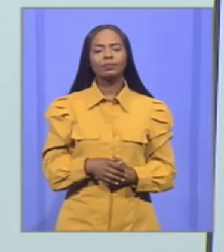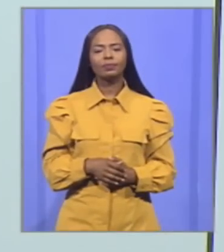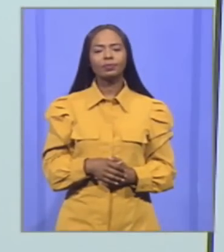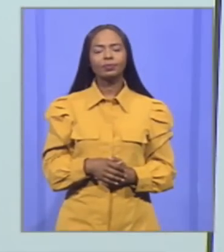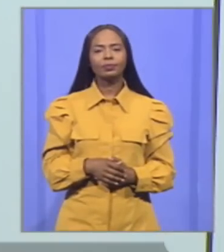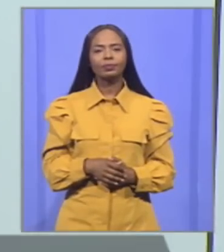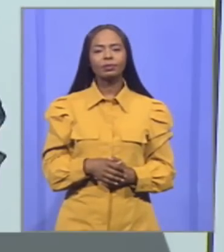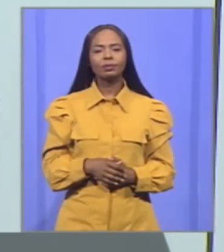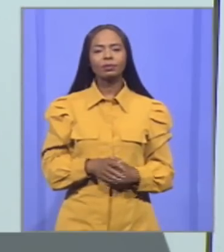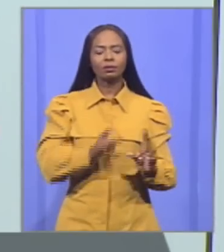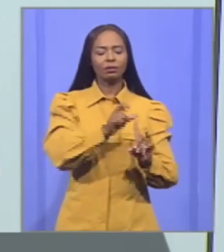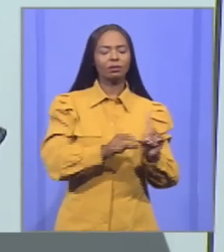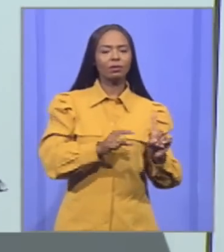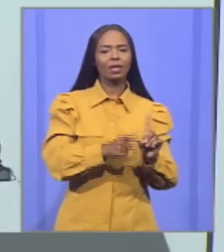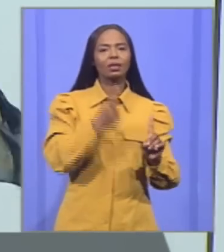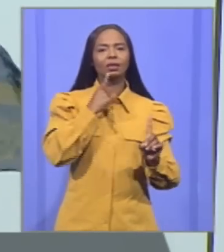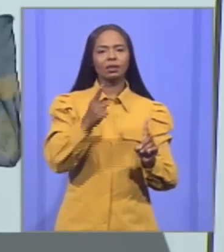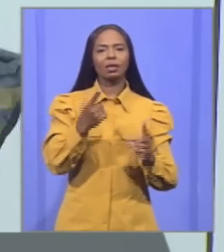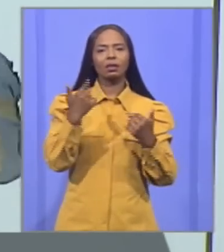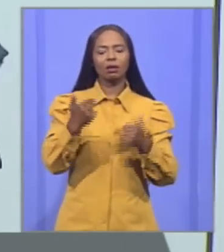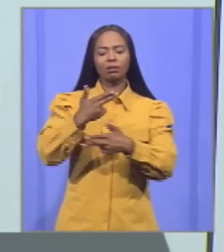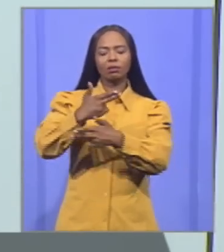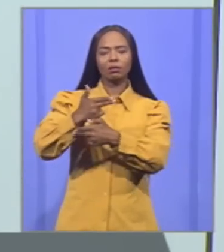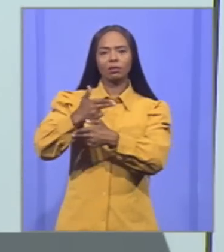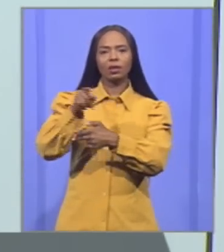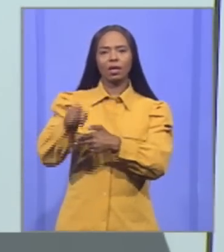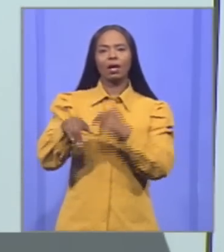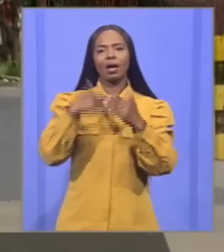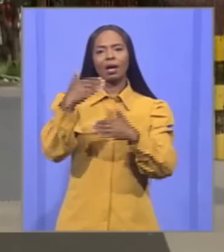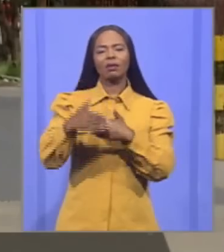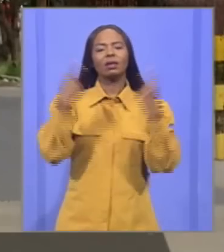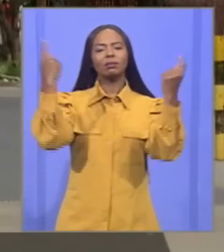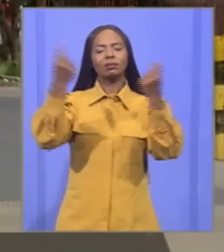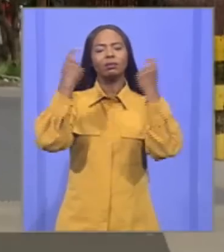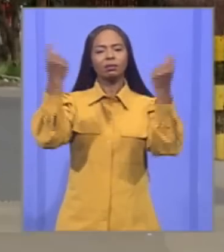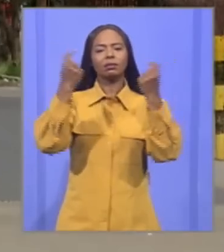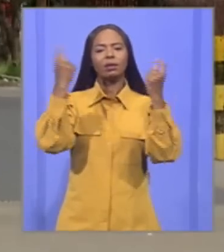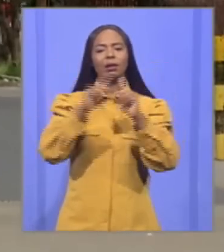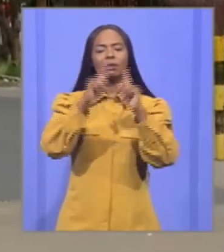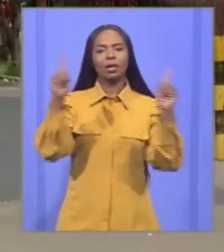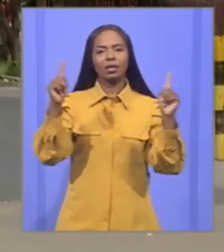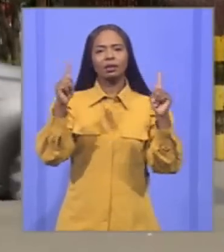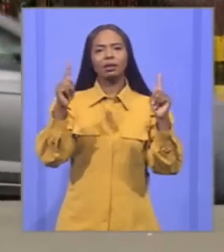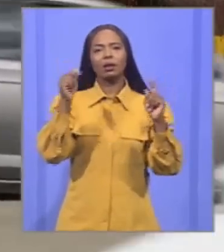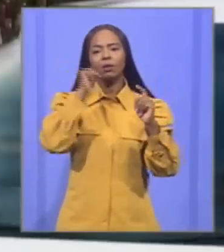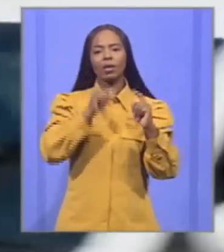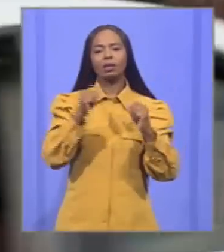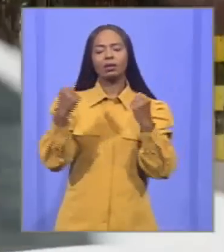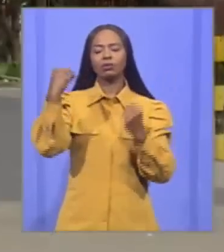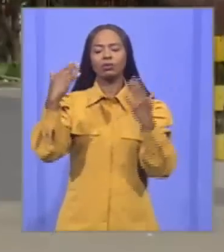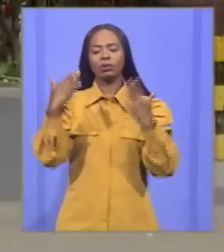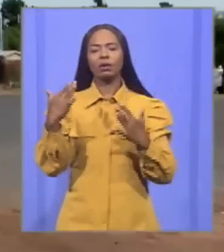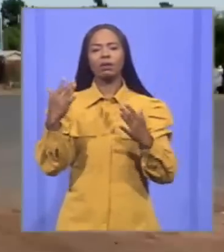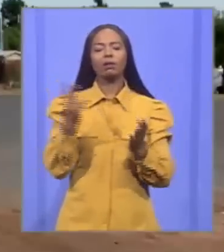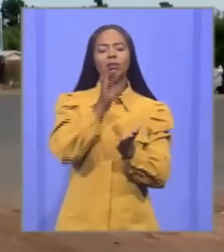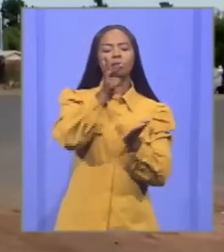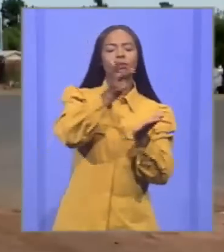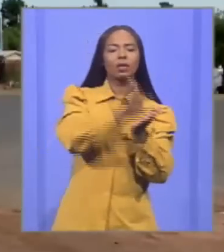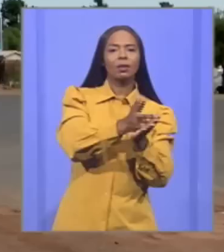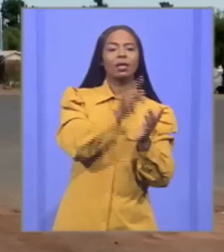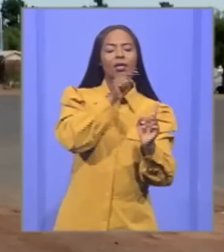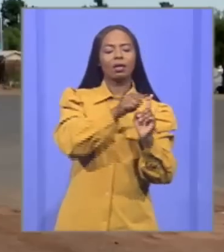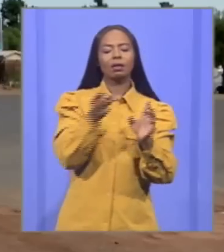Lehlatsipa le tlaleile ha le la palama tekesi ka mora mokete wa boithabiso empa leeto la hae le ile la fetoa pale e sehloho